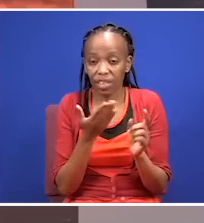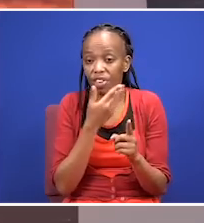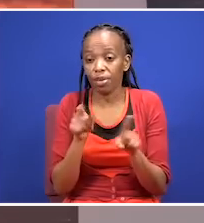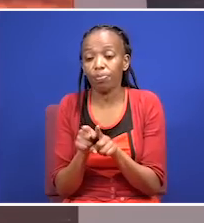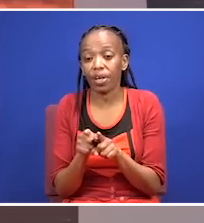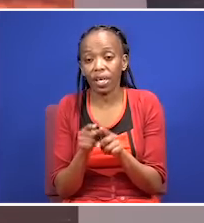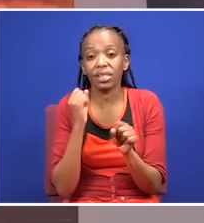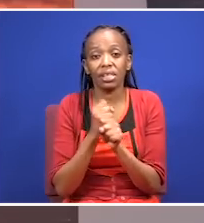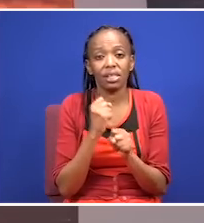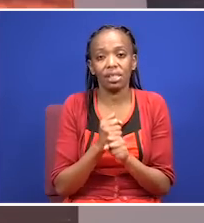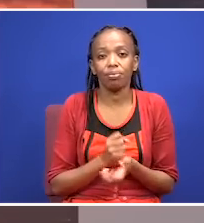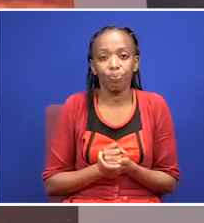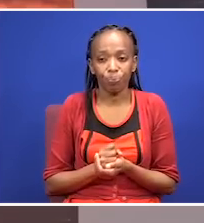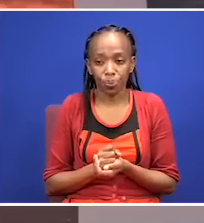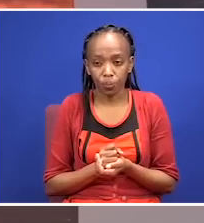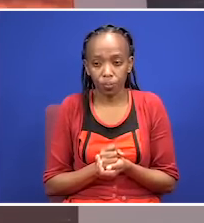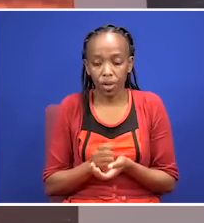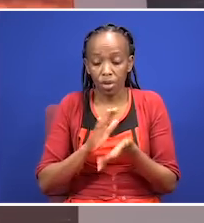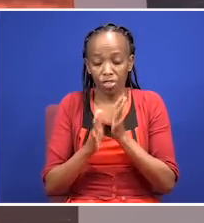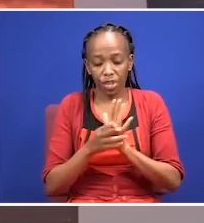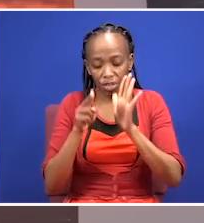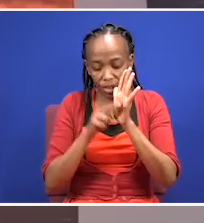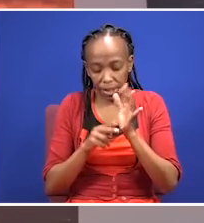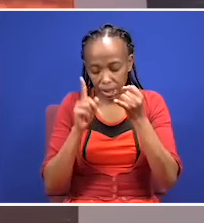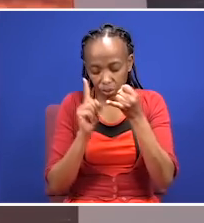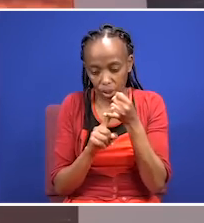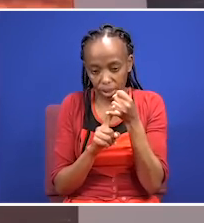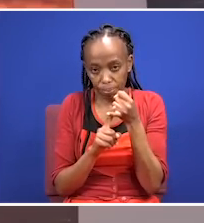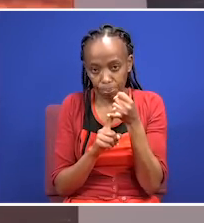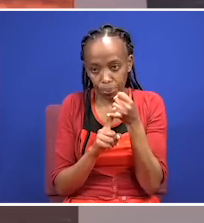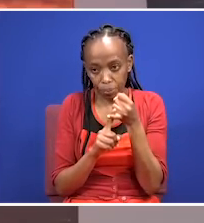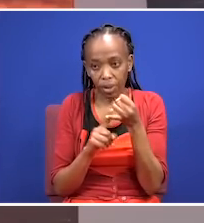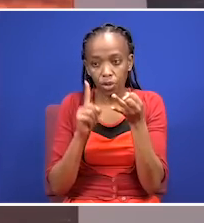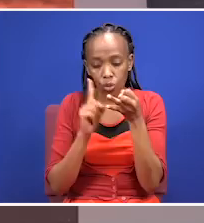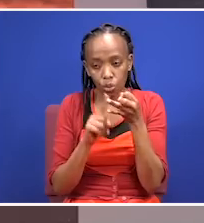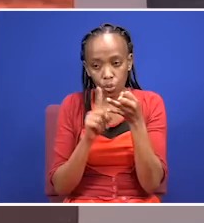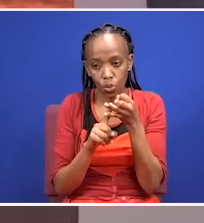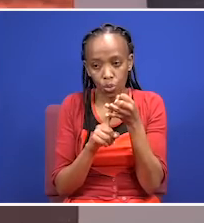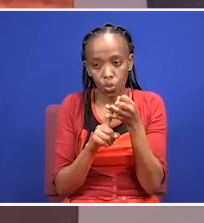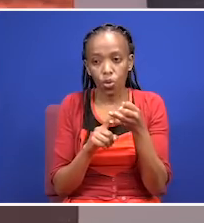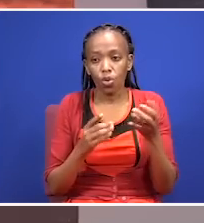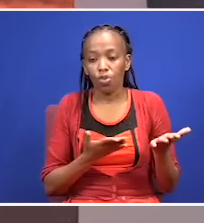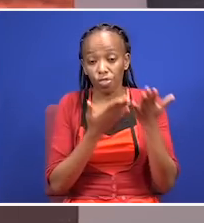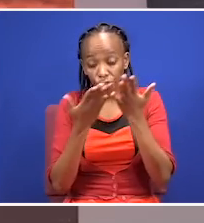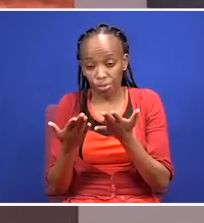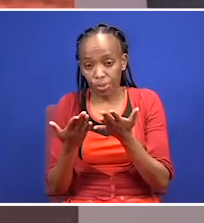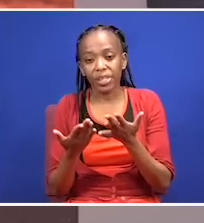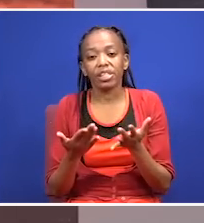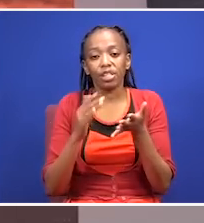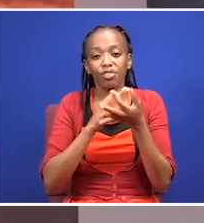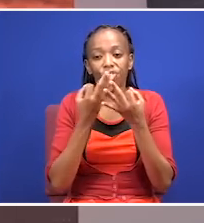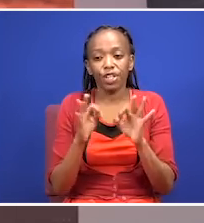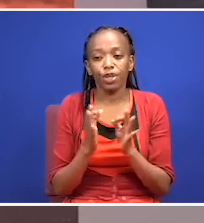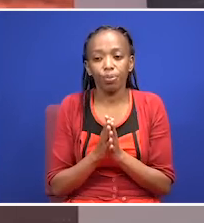brothers did forgiveness is one but then number two forgiveness brings in freedom